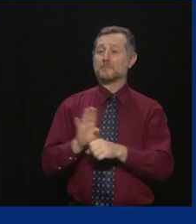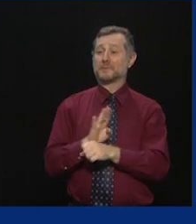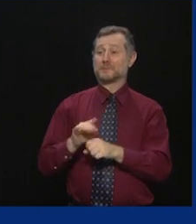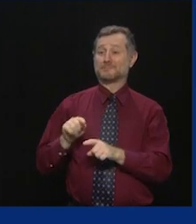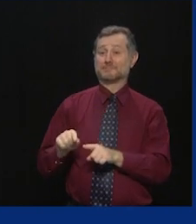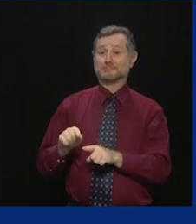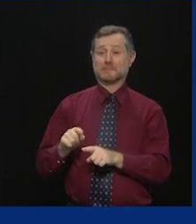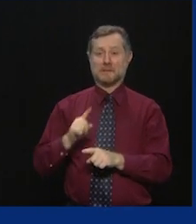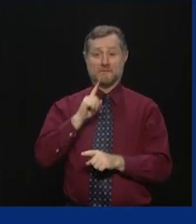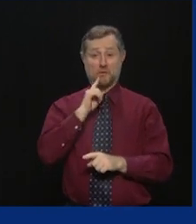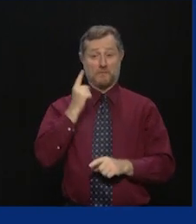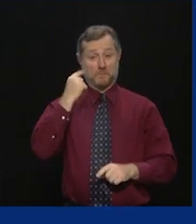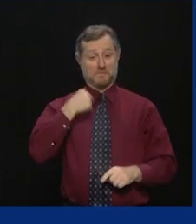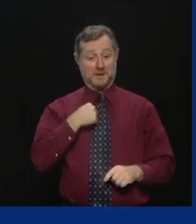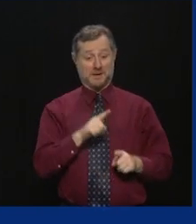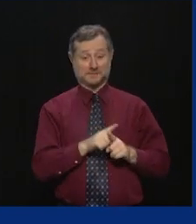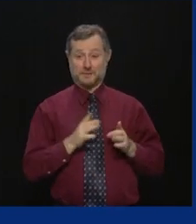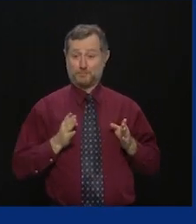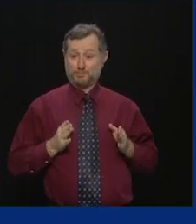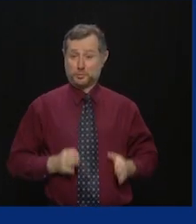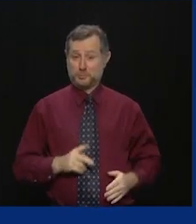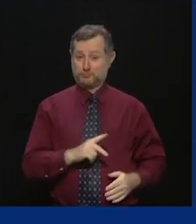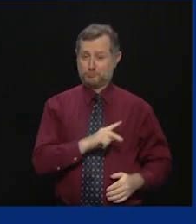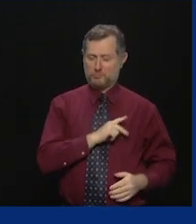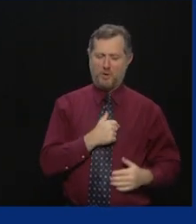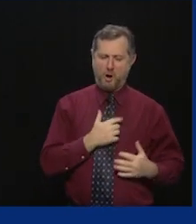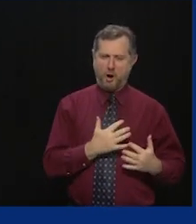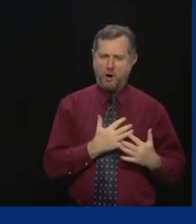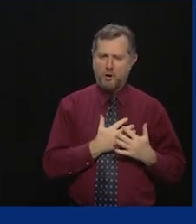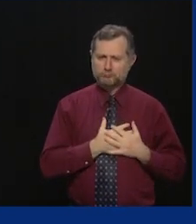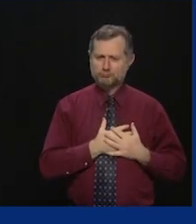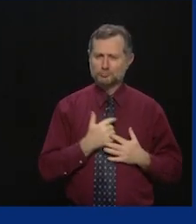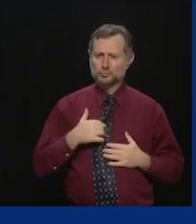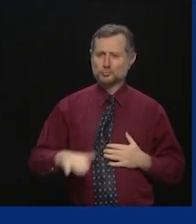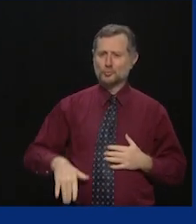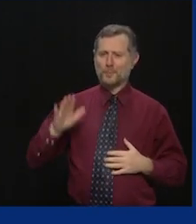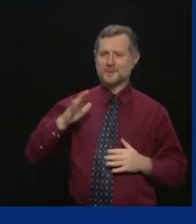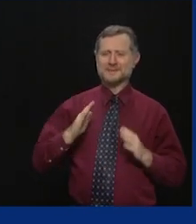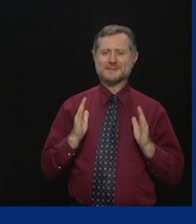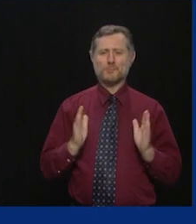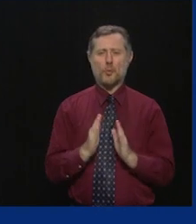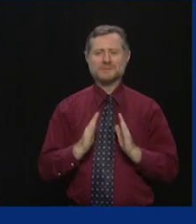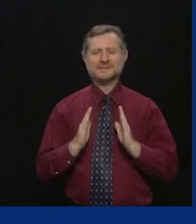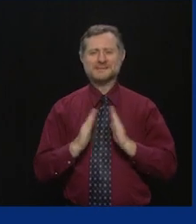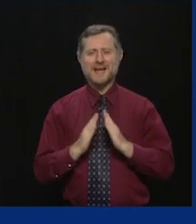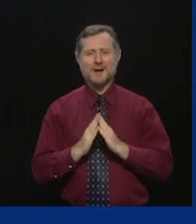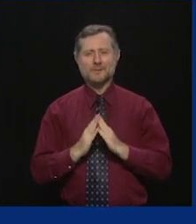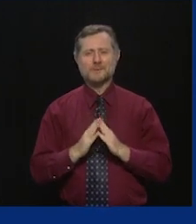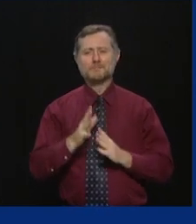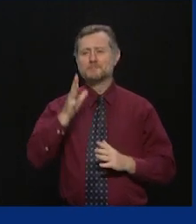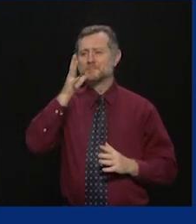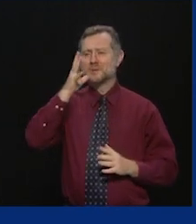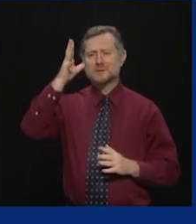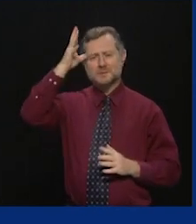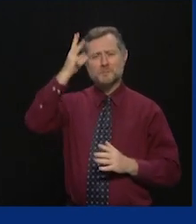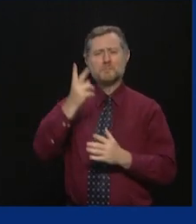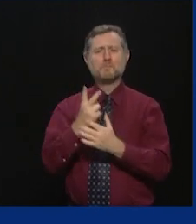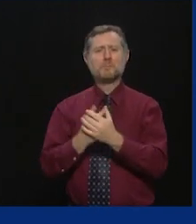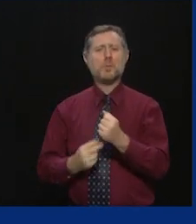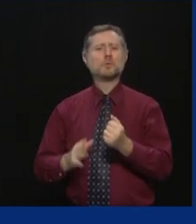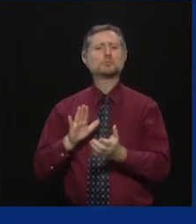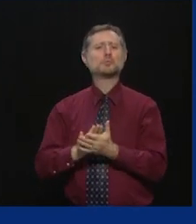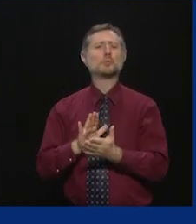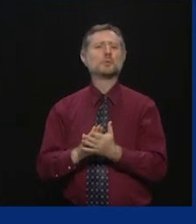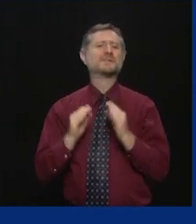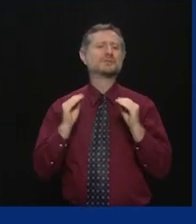in Steuben County outside of Corning in a little town called Addison. My mom and dad were both school teachers, but we were sort of the last